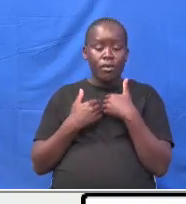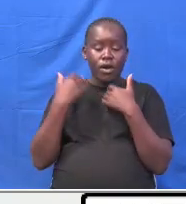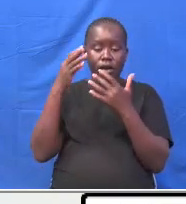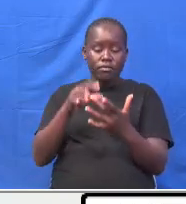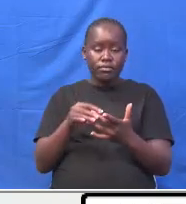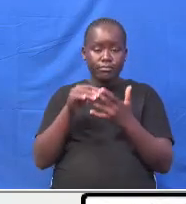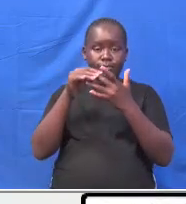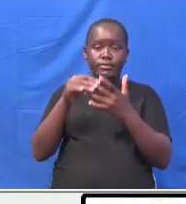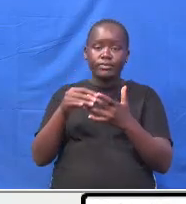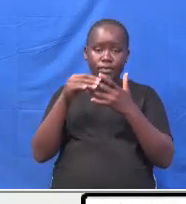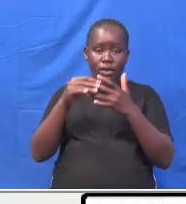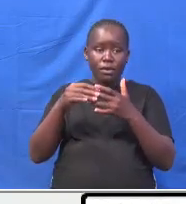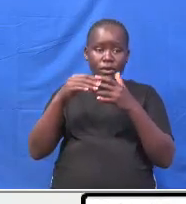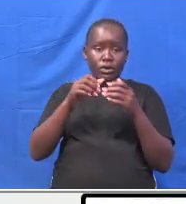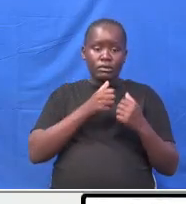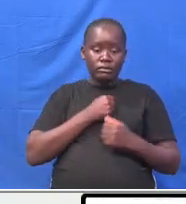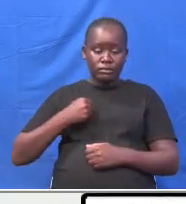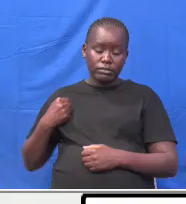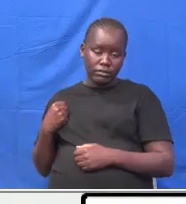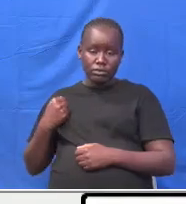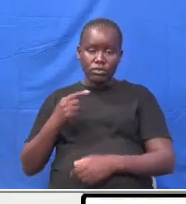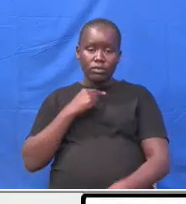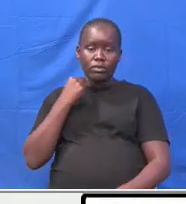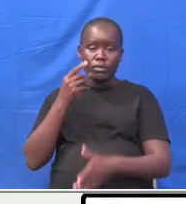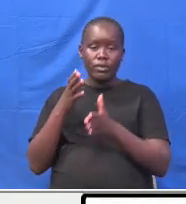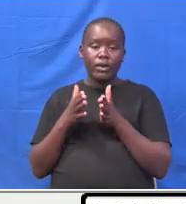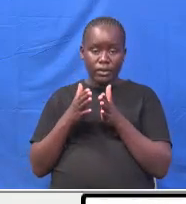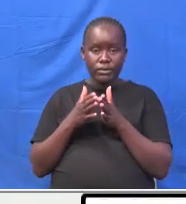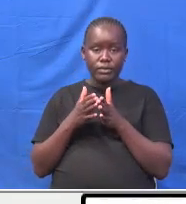special abduction stroke killer squad,